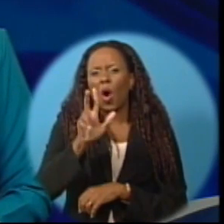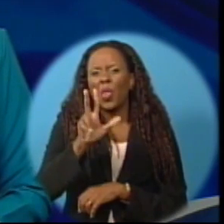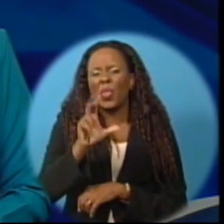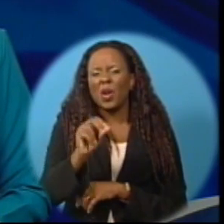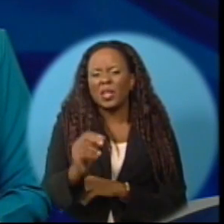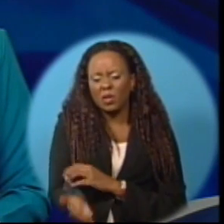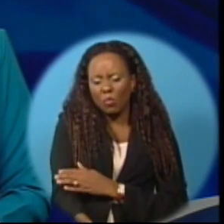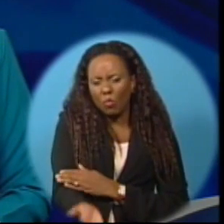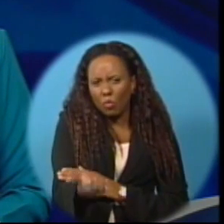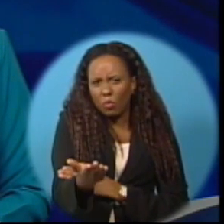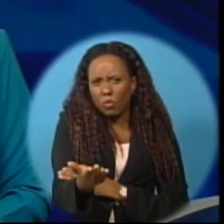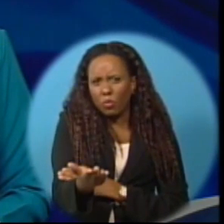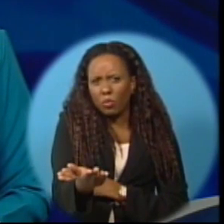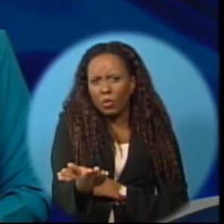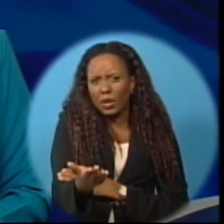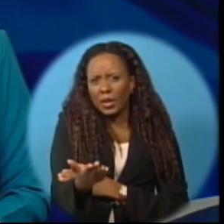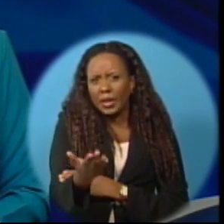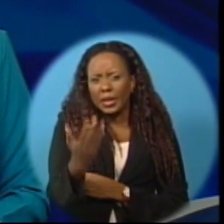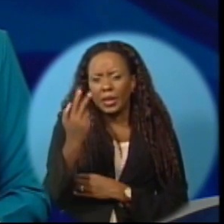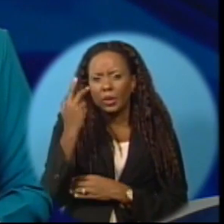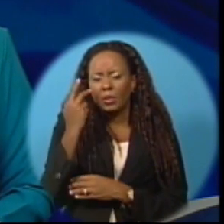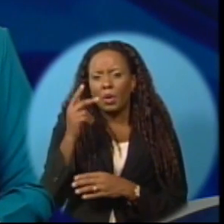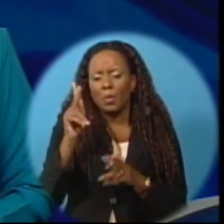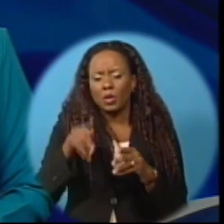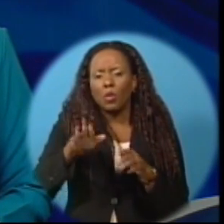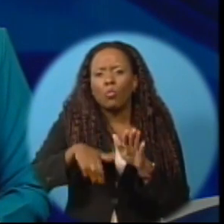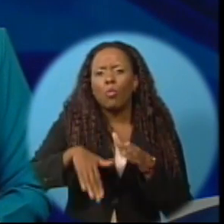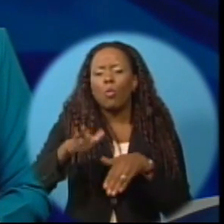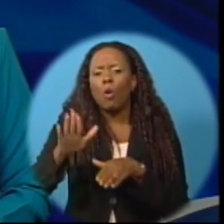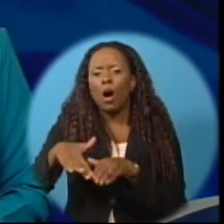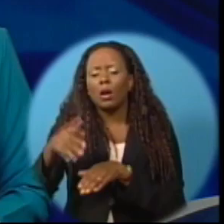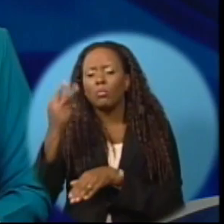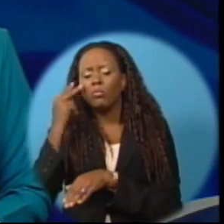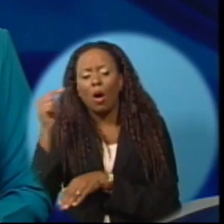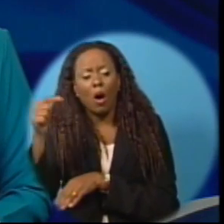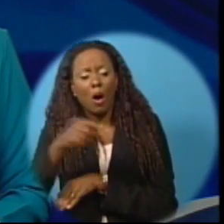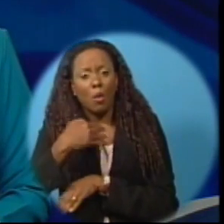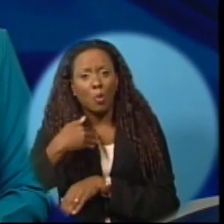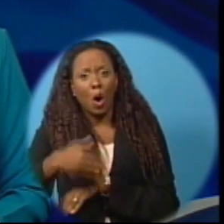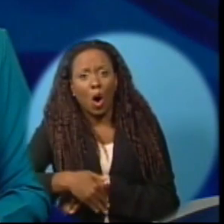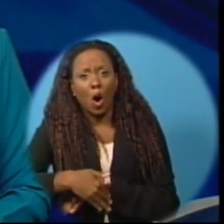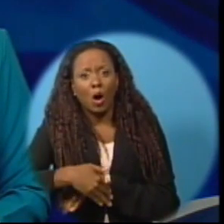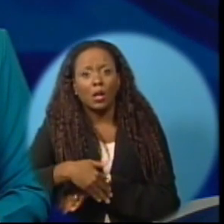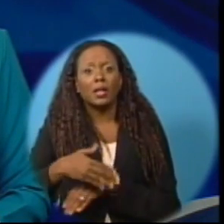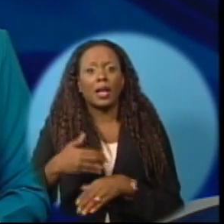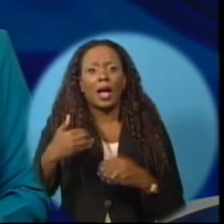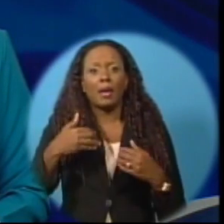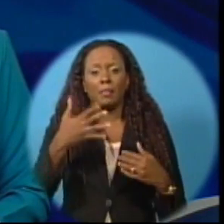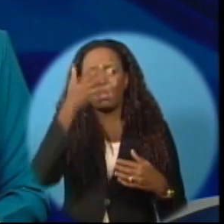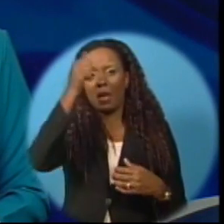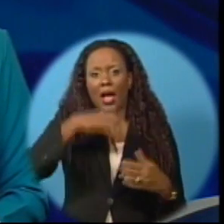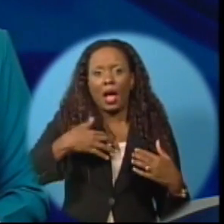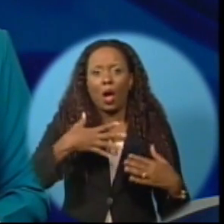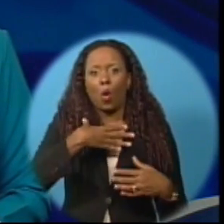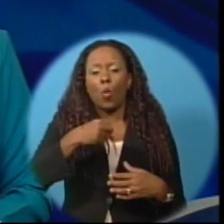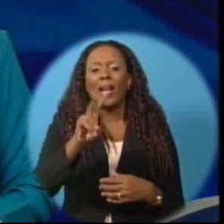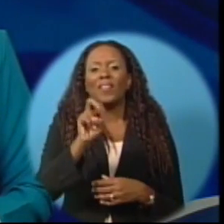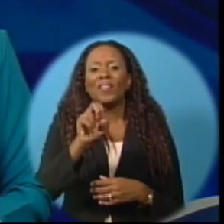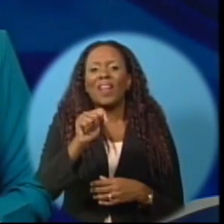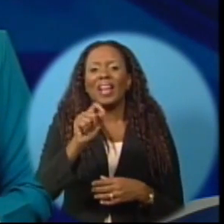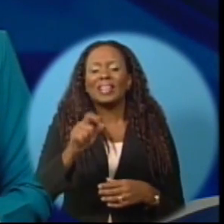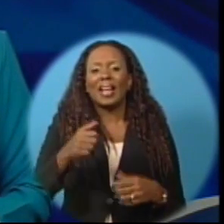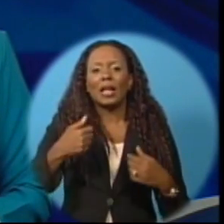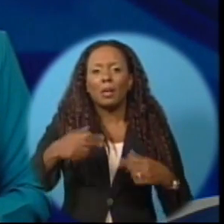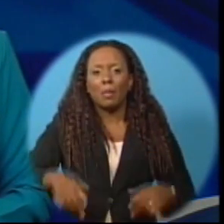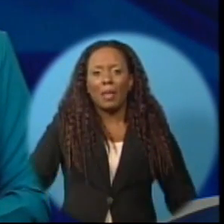a passerby along James Street in the city. He was reportedly clad in a white vest and long pants. Police investigations